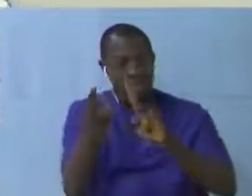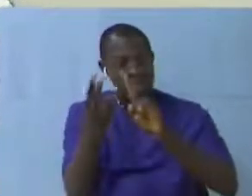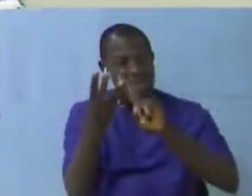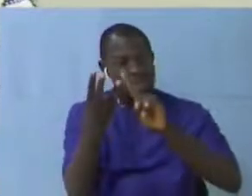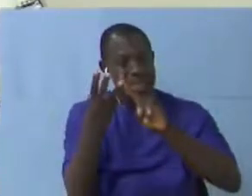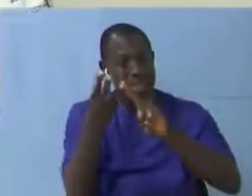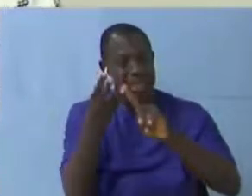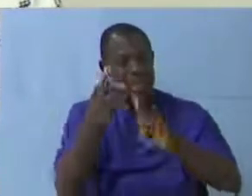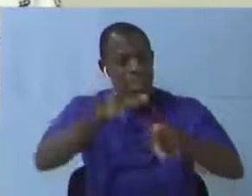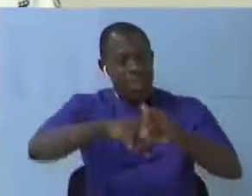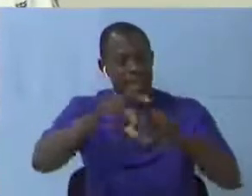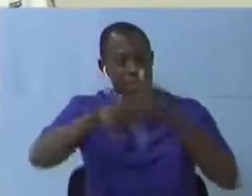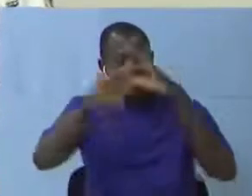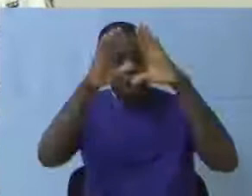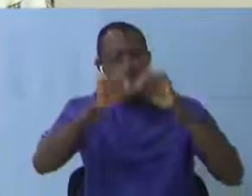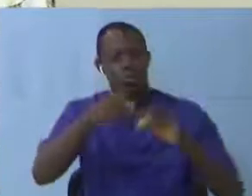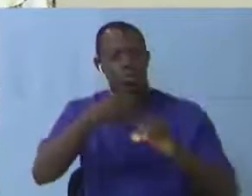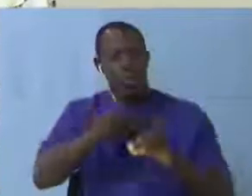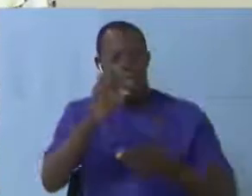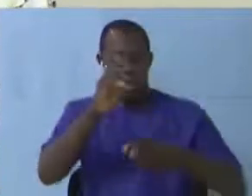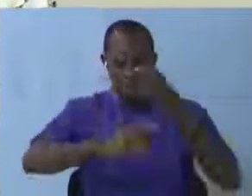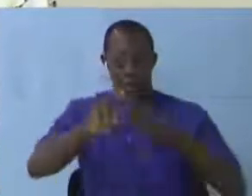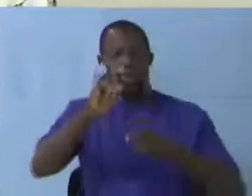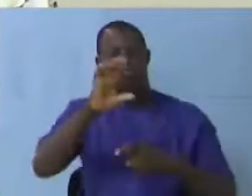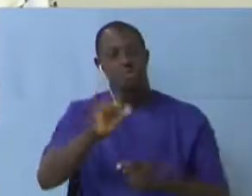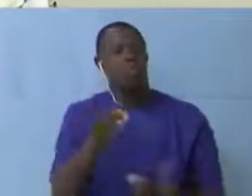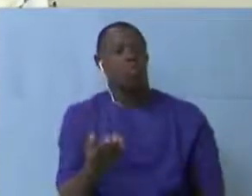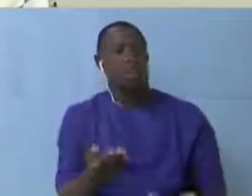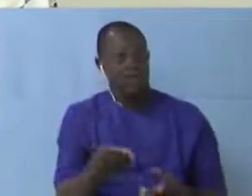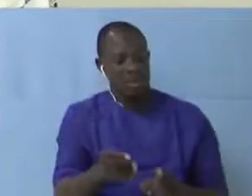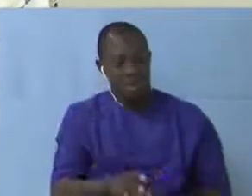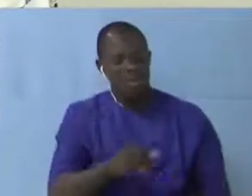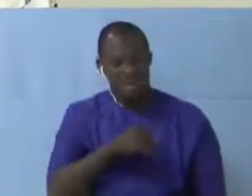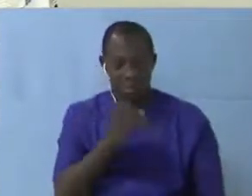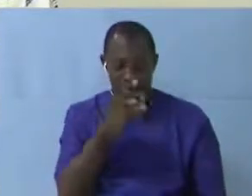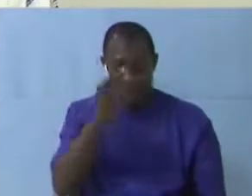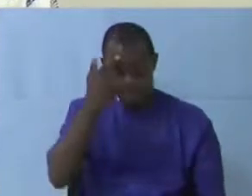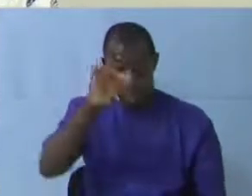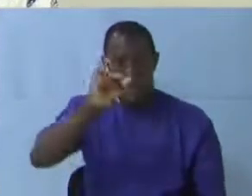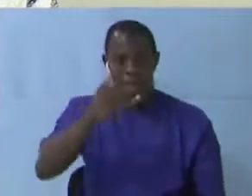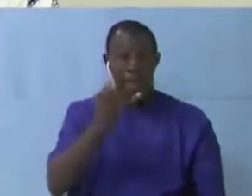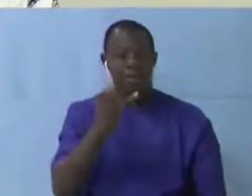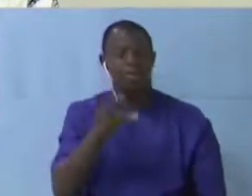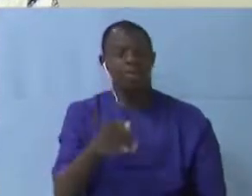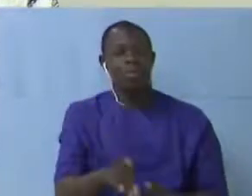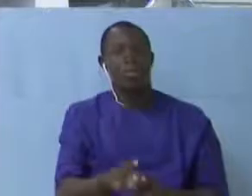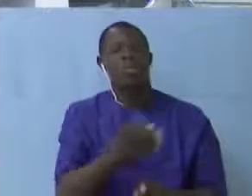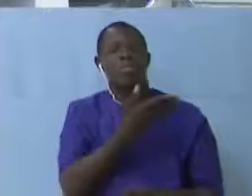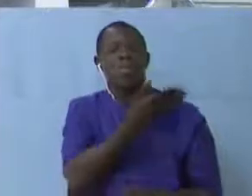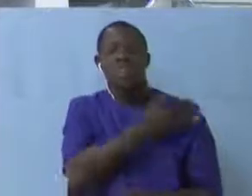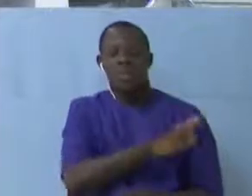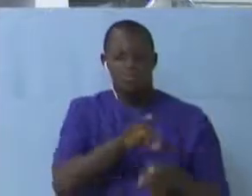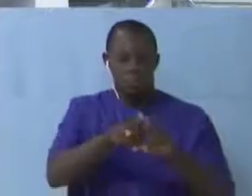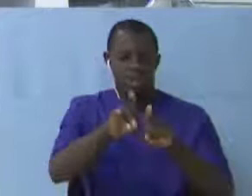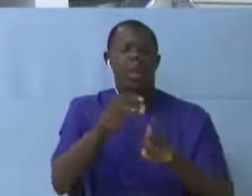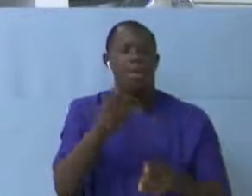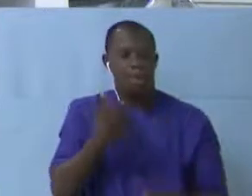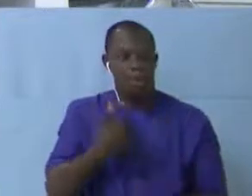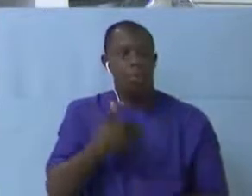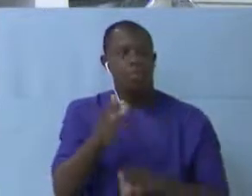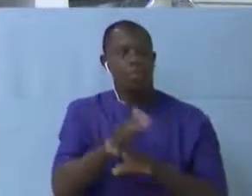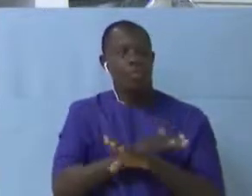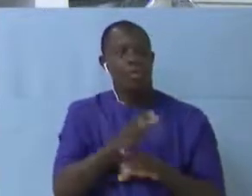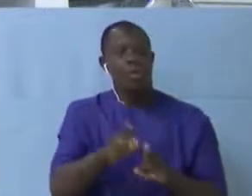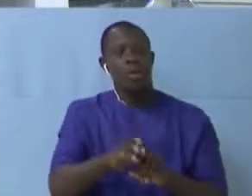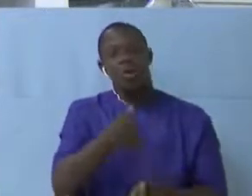toog waaye bu toogee ba pare tere mu yokk ko. I wouldn't, it's left to the people. Obasanjo tried that in